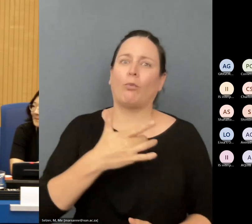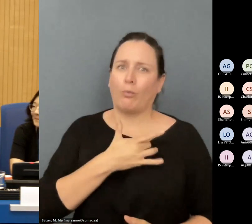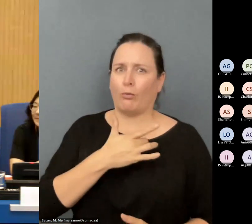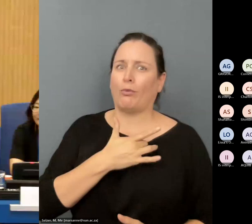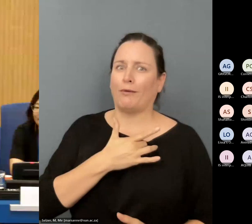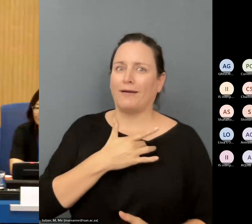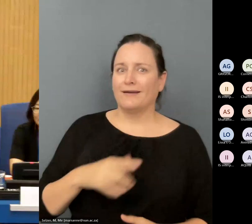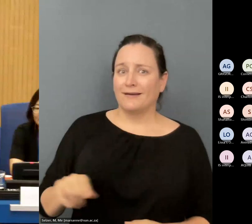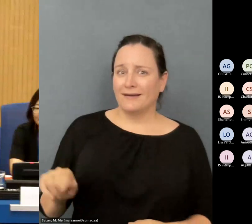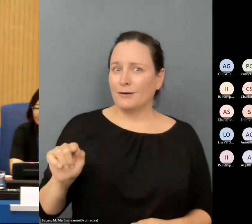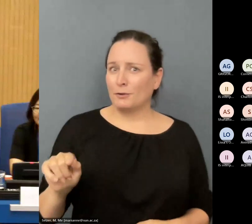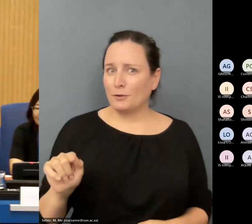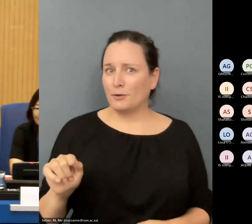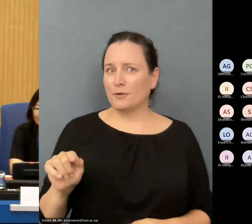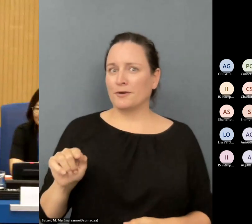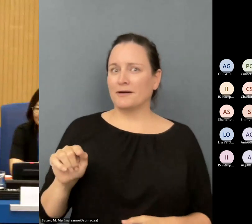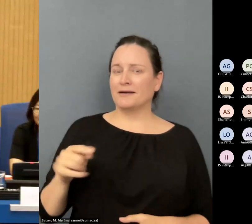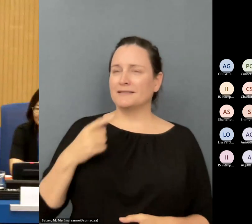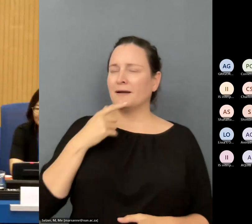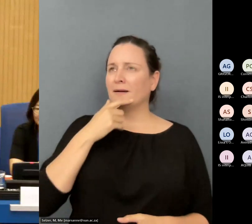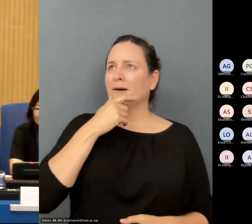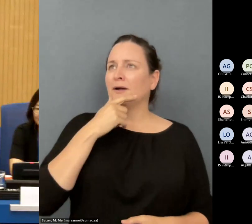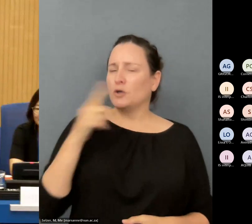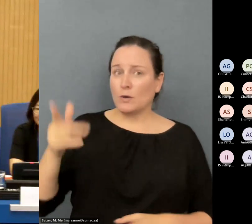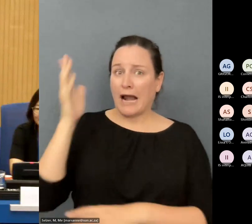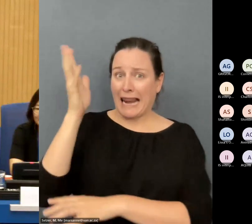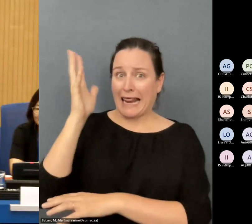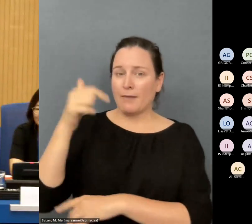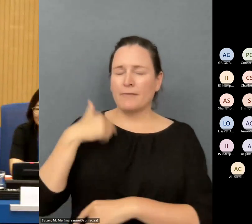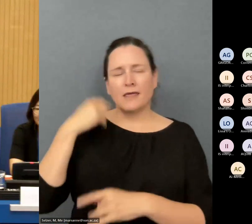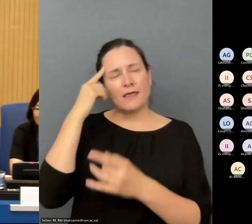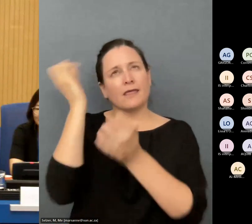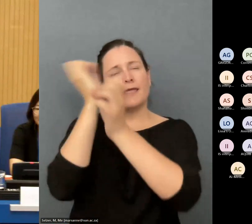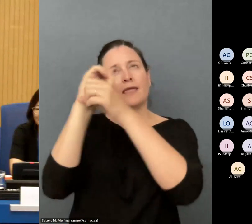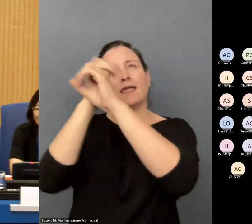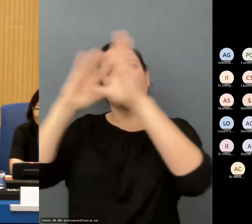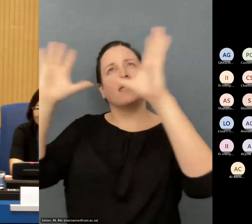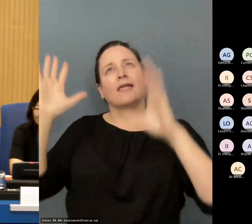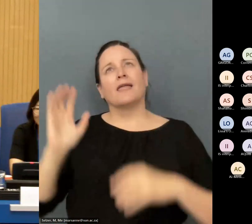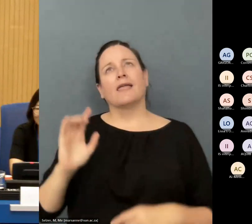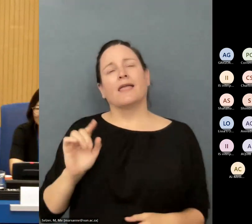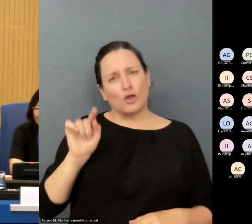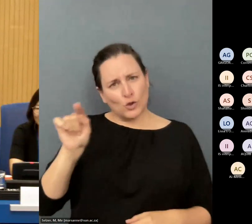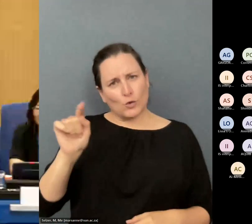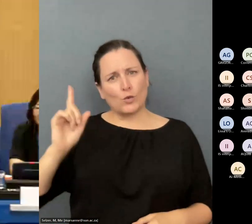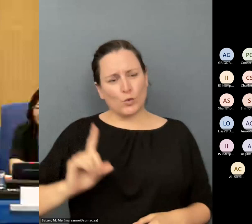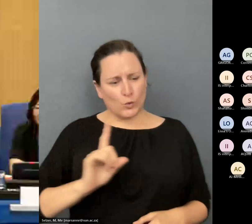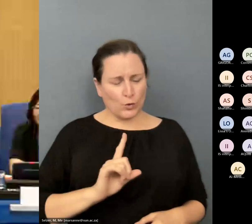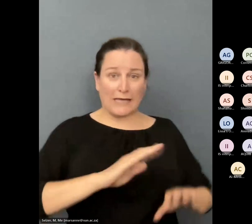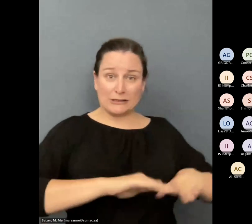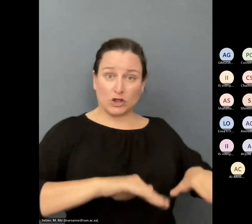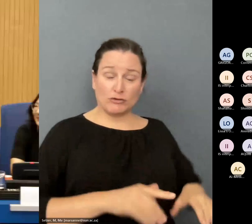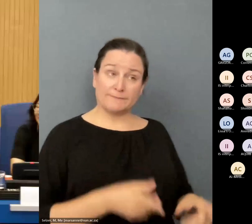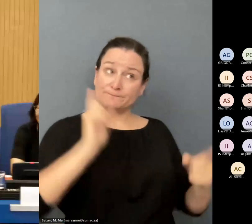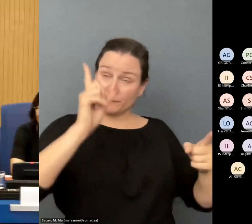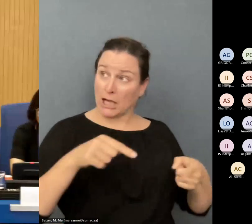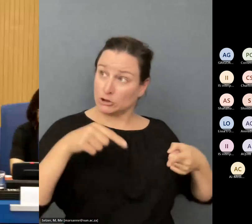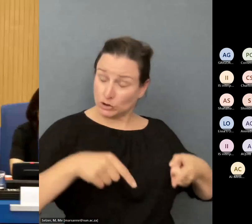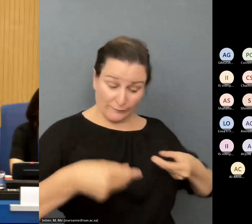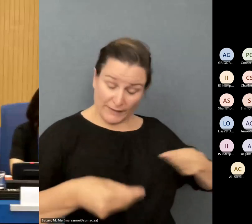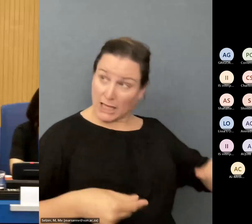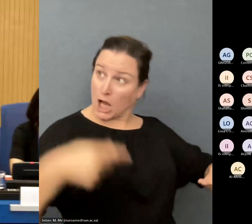you described it. In my mind's eye, I was imagining you sitting there with that child and that child teaching you about the device that